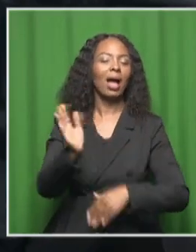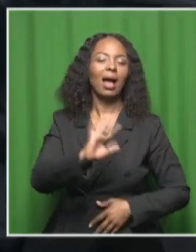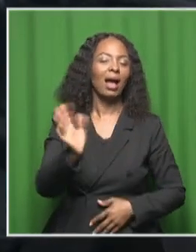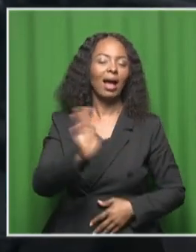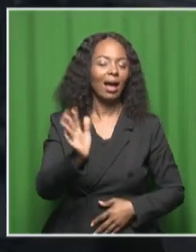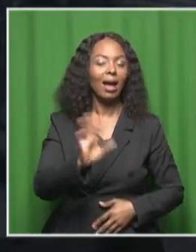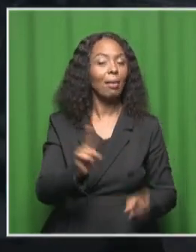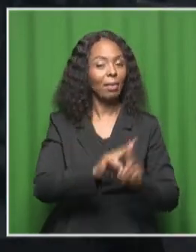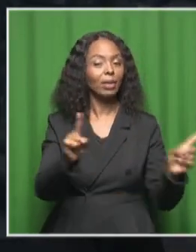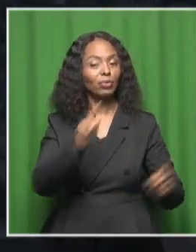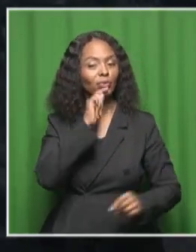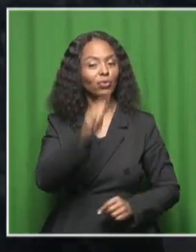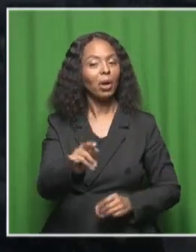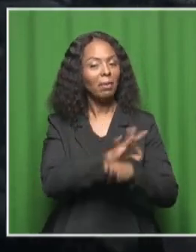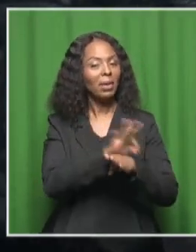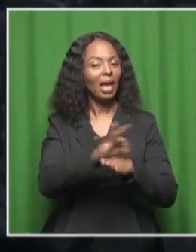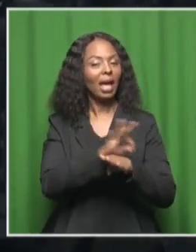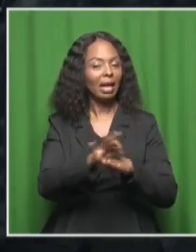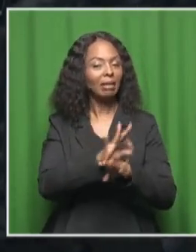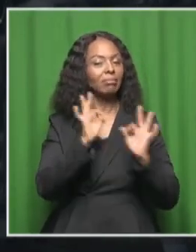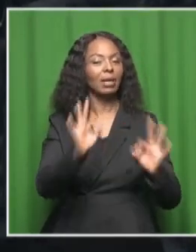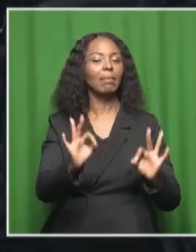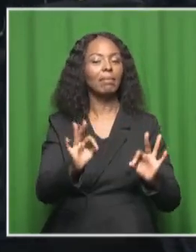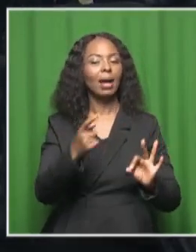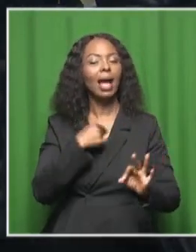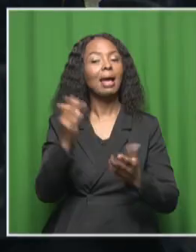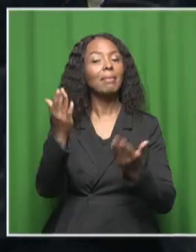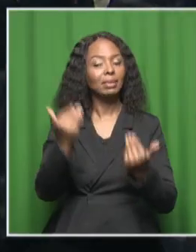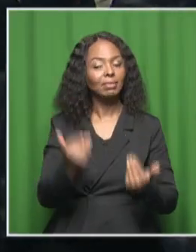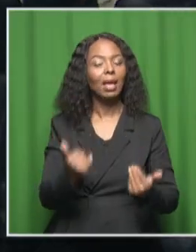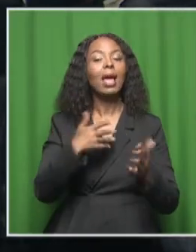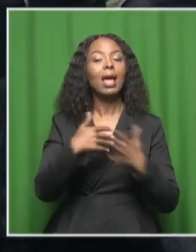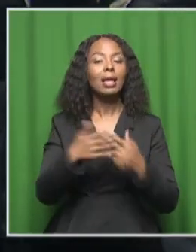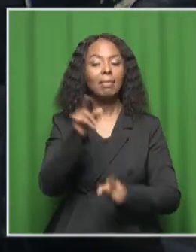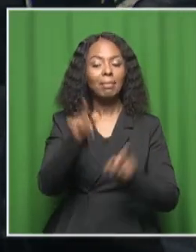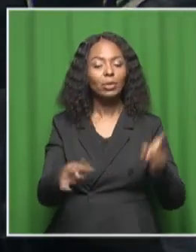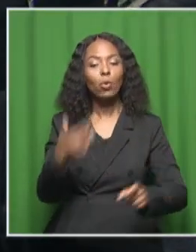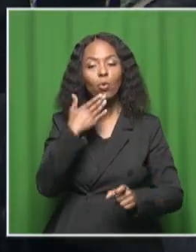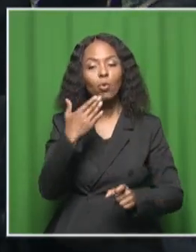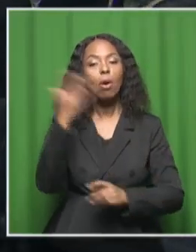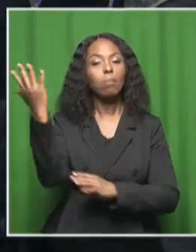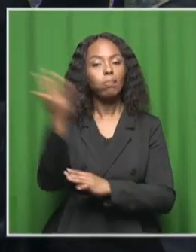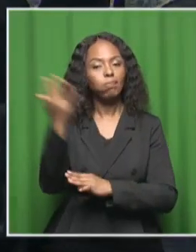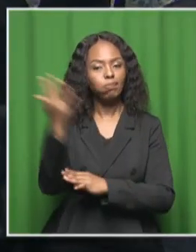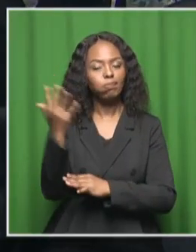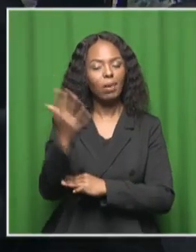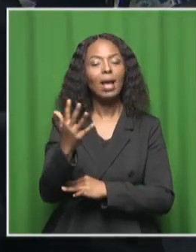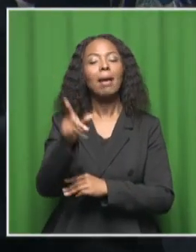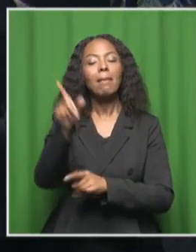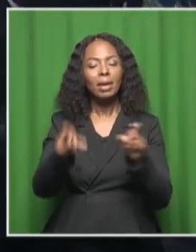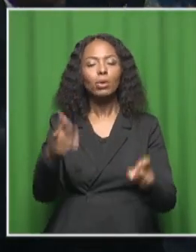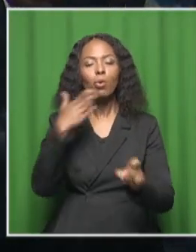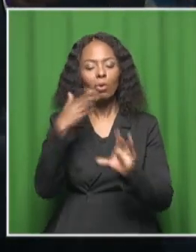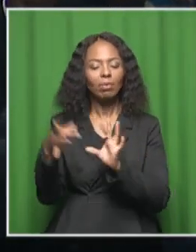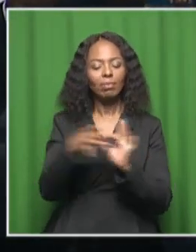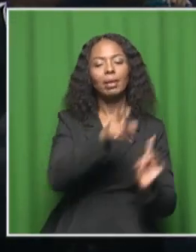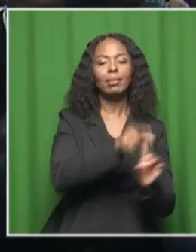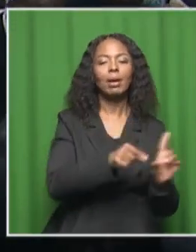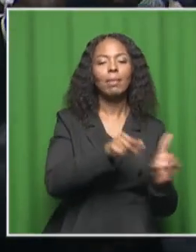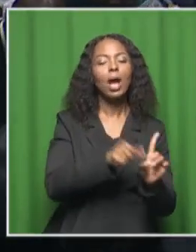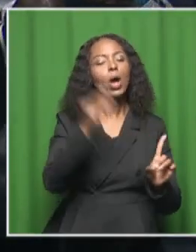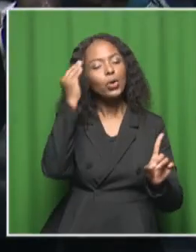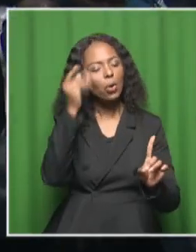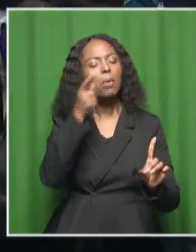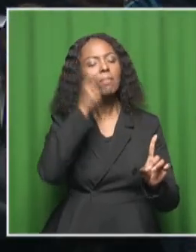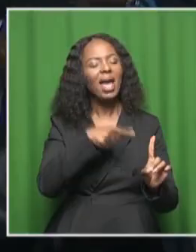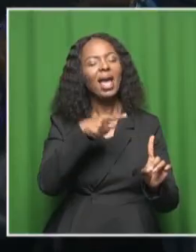bus. But I'm expecting that everybody who speaks, there is people who have related, who's on the program, it's people who have related to him. They know what the man